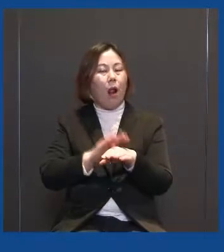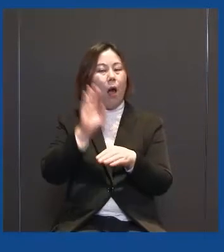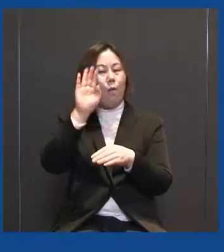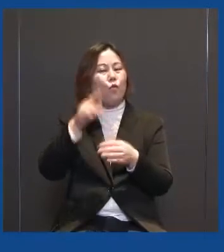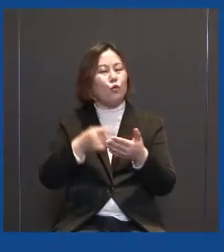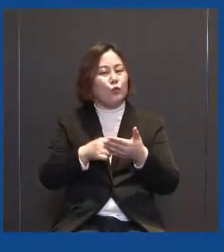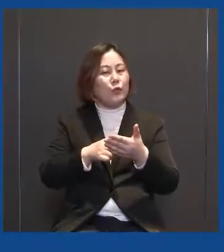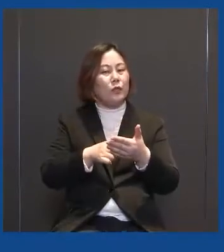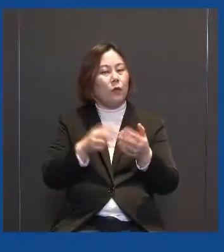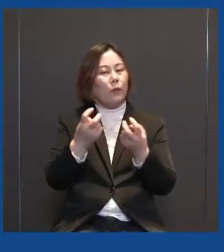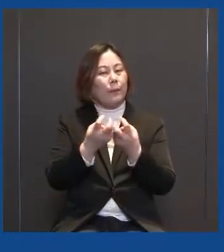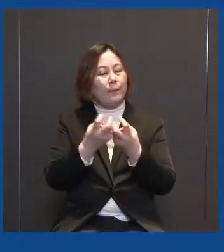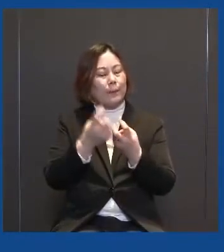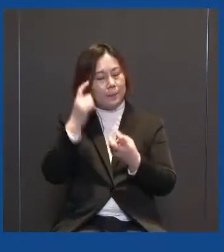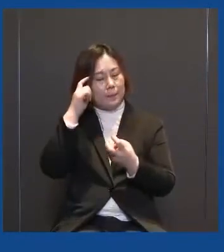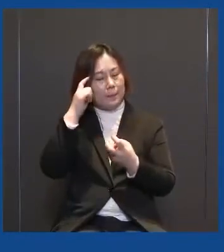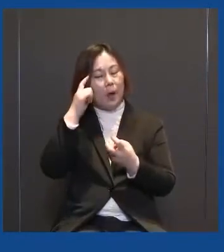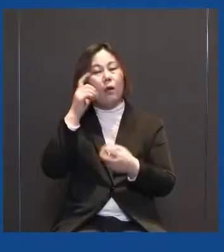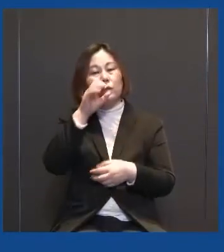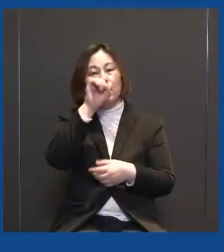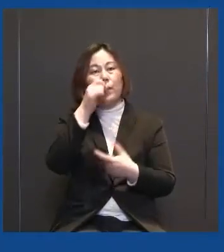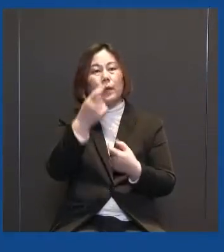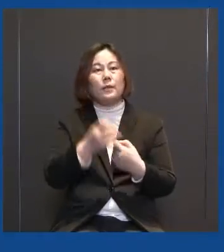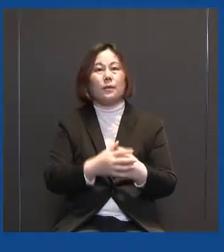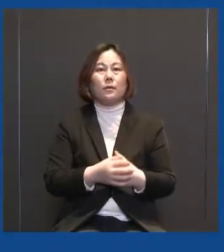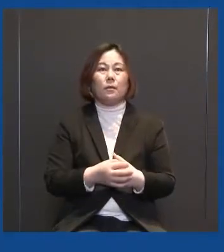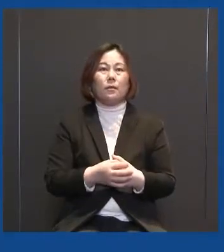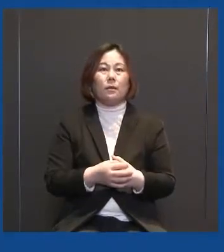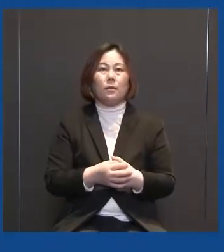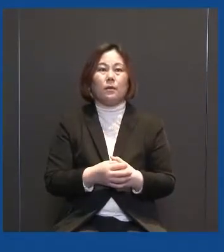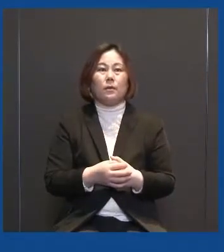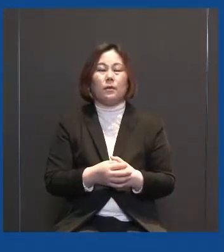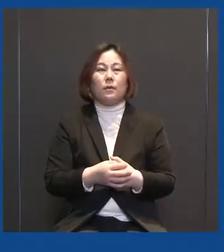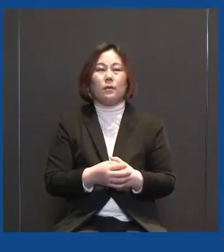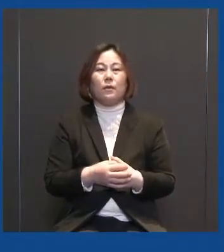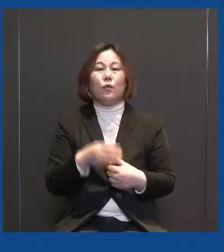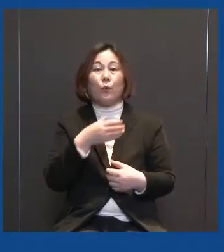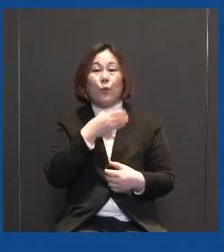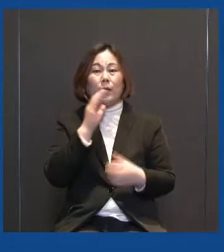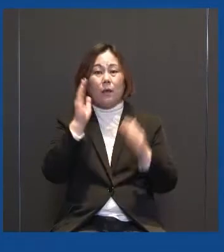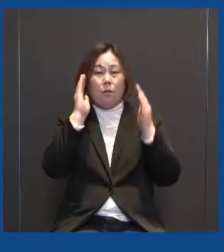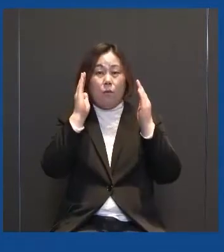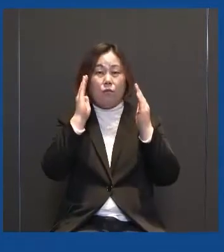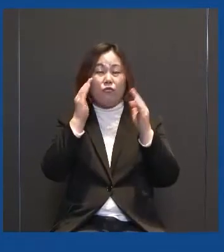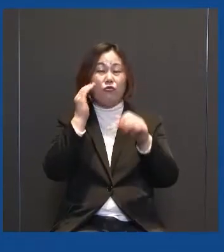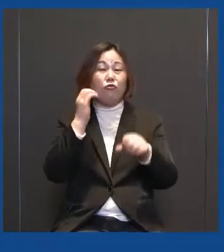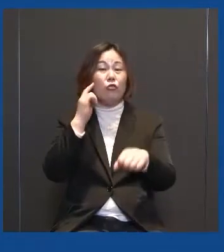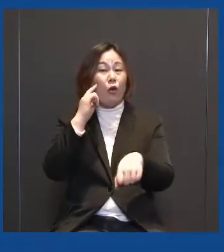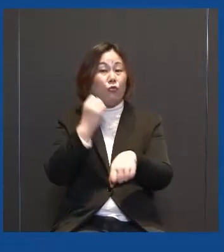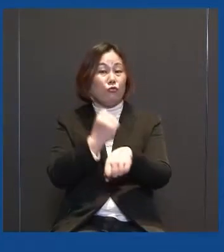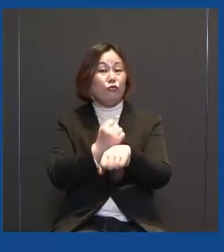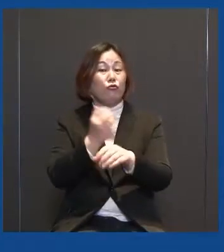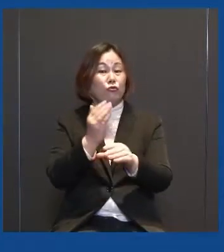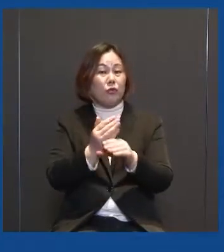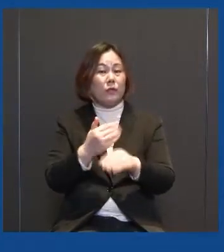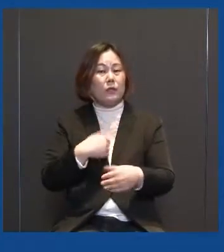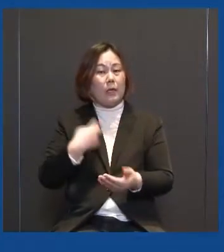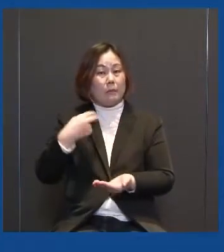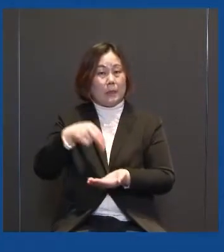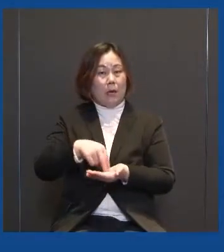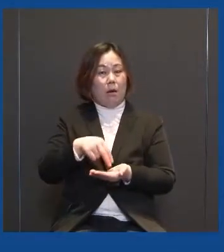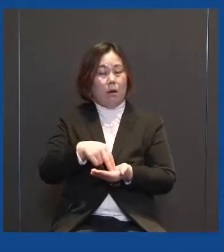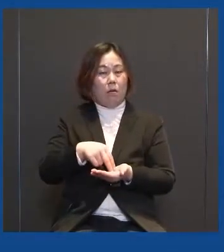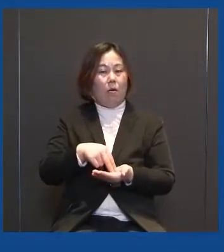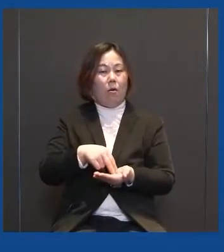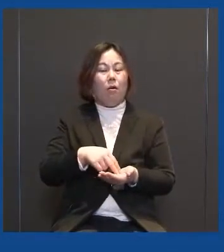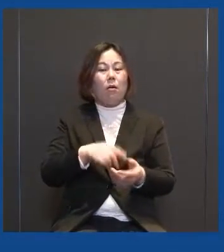specific measures that we should be focusing? I think we were able to learn a lot from your presentation. As a person studying gerontology, not